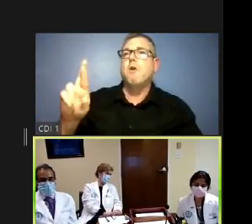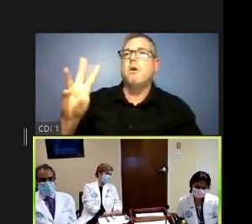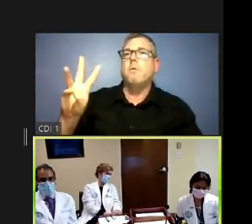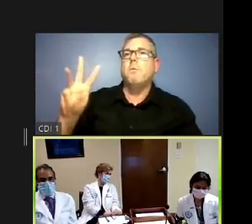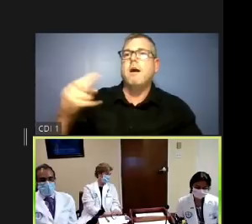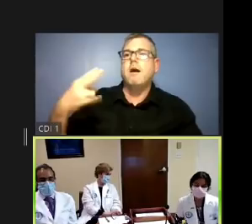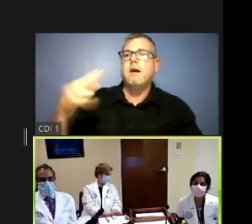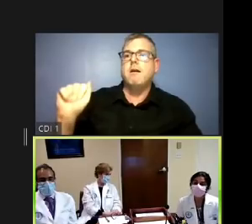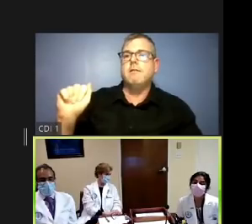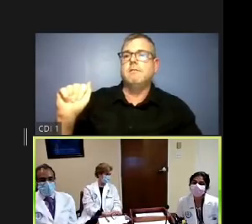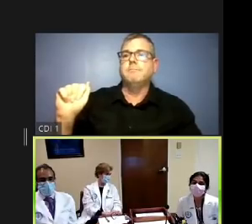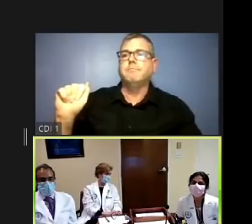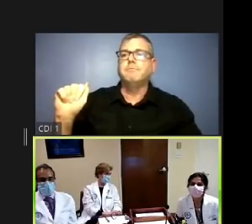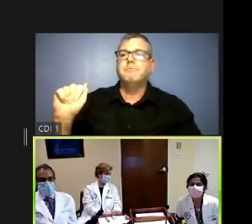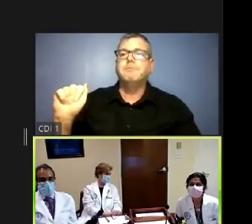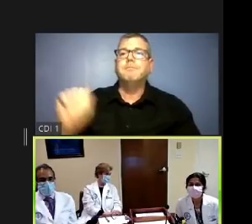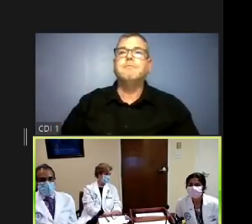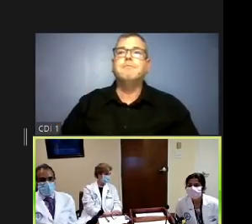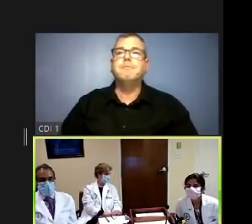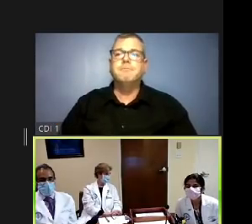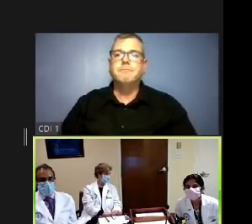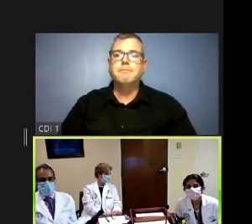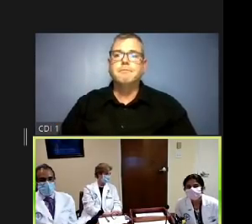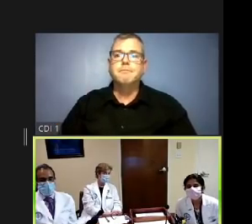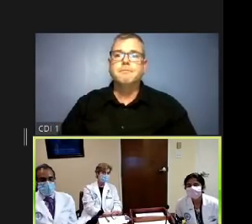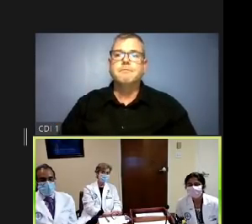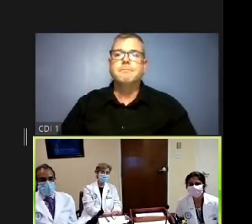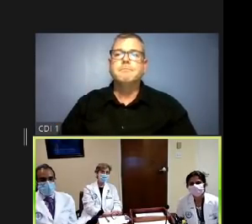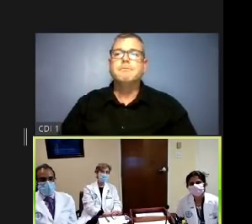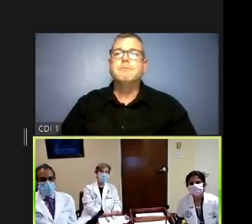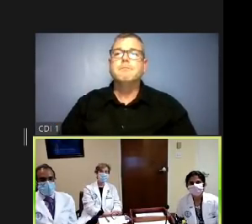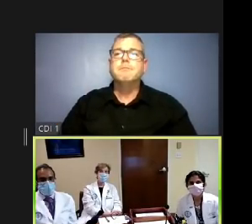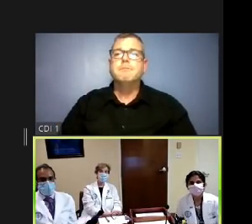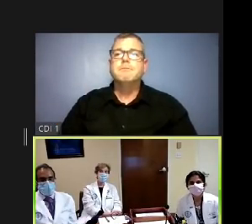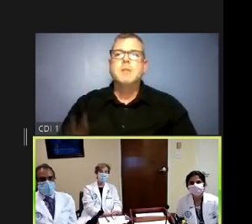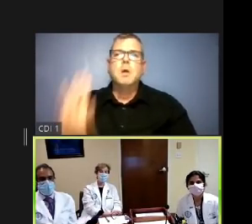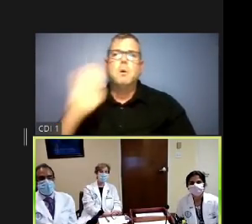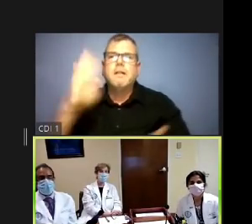about the SARS-CoV-2 variants. Next slide, please.